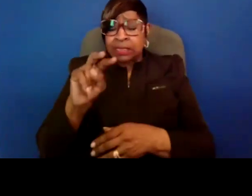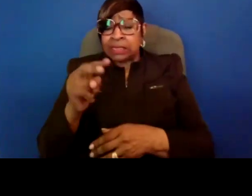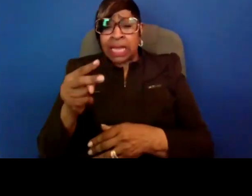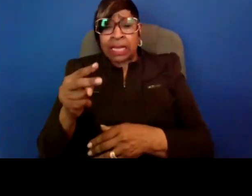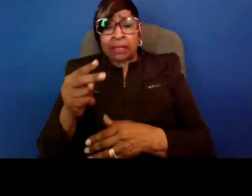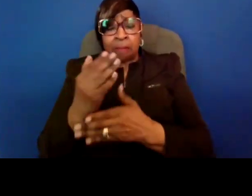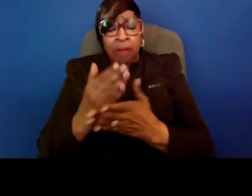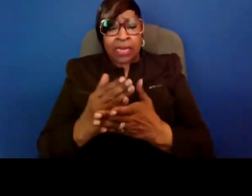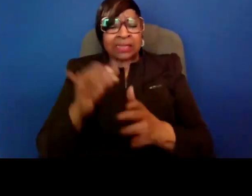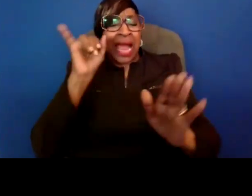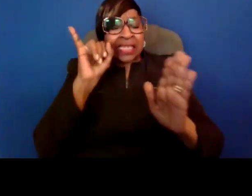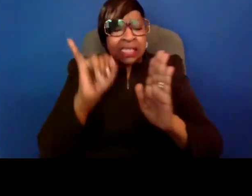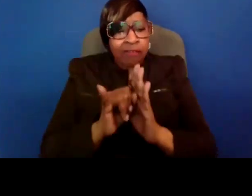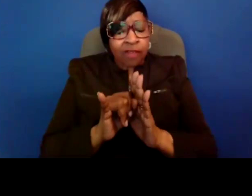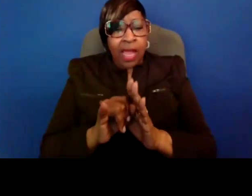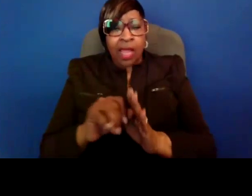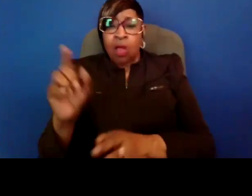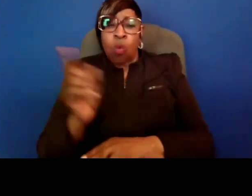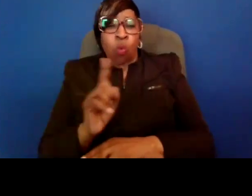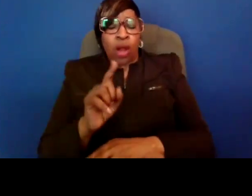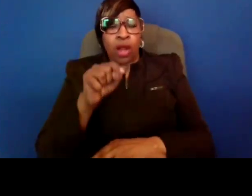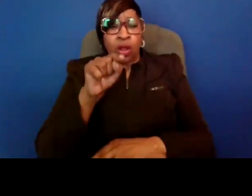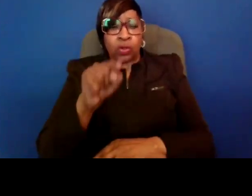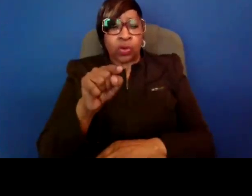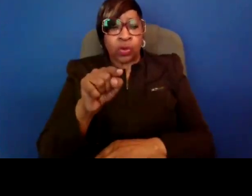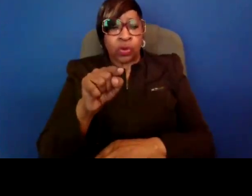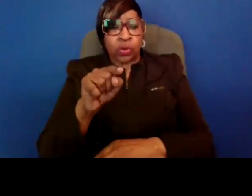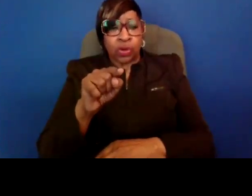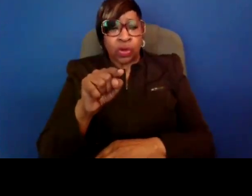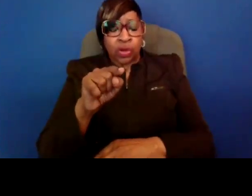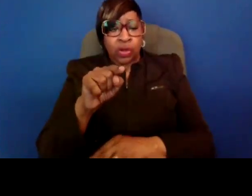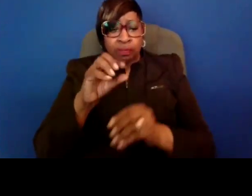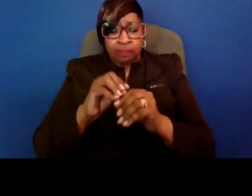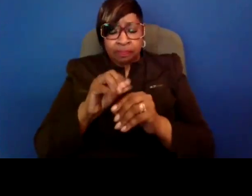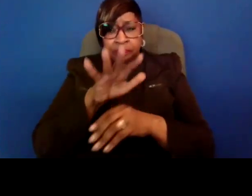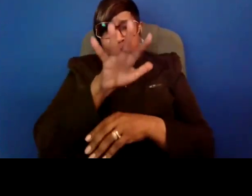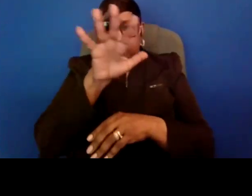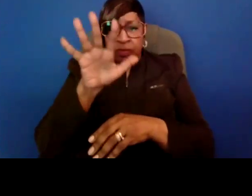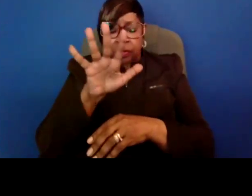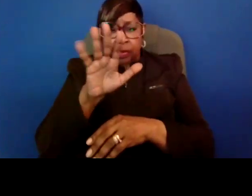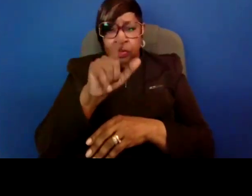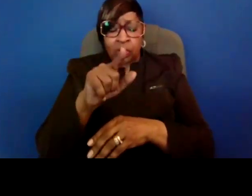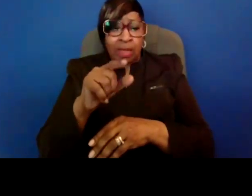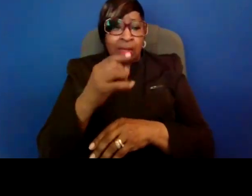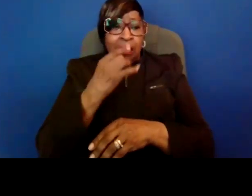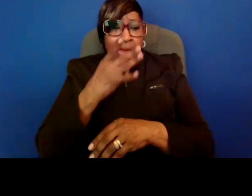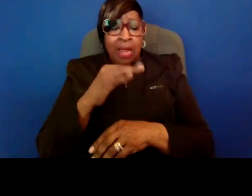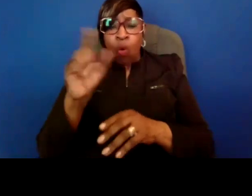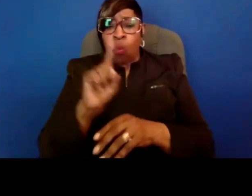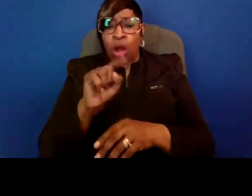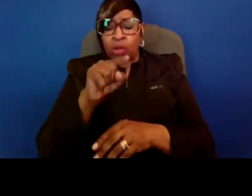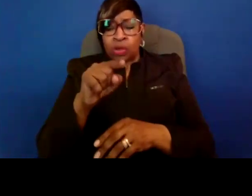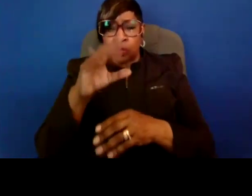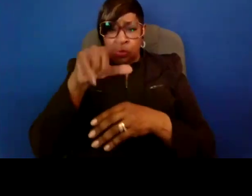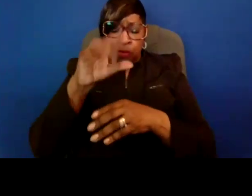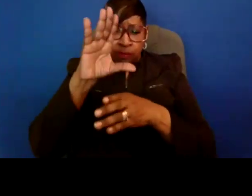to identify where are you dimming your light? Where are you might be holding yourself back, holding some